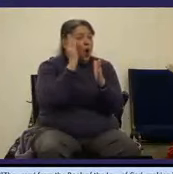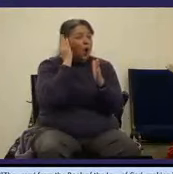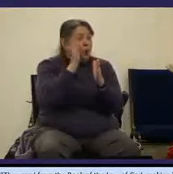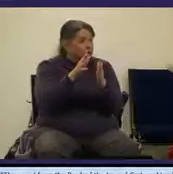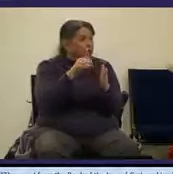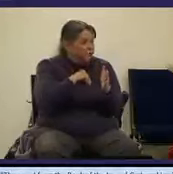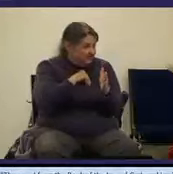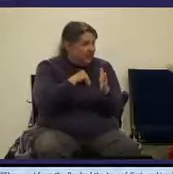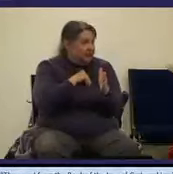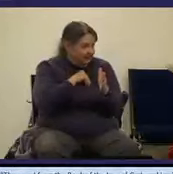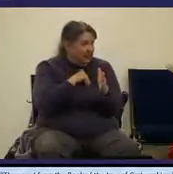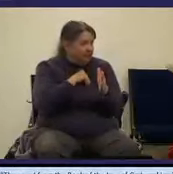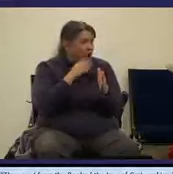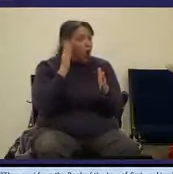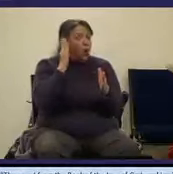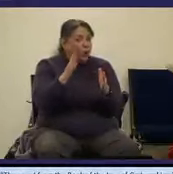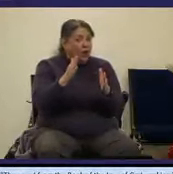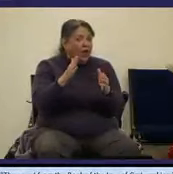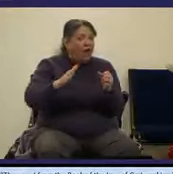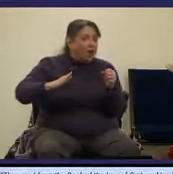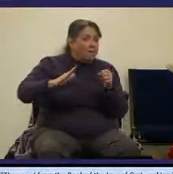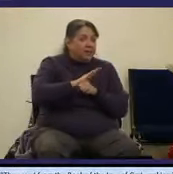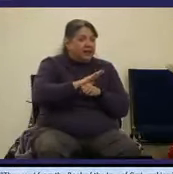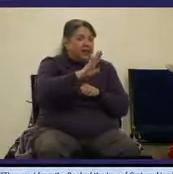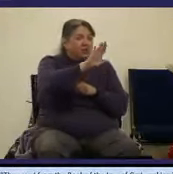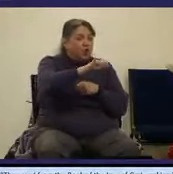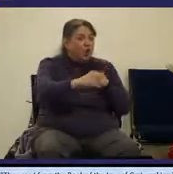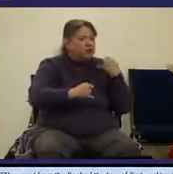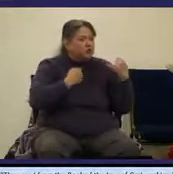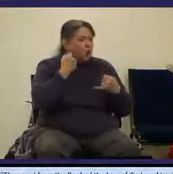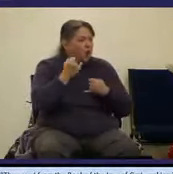your joy will be complete.